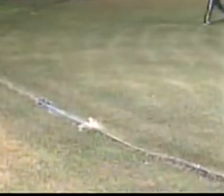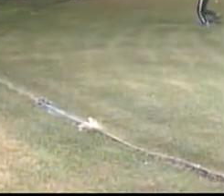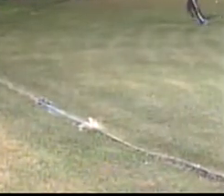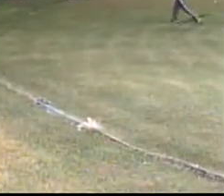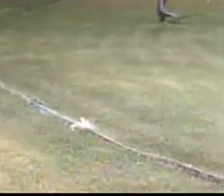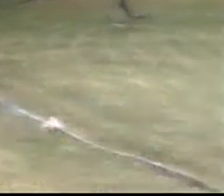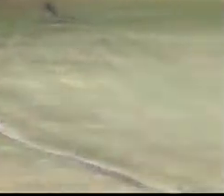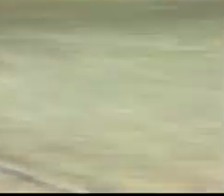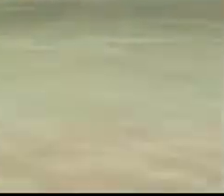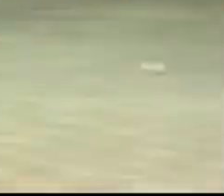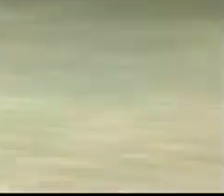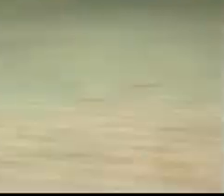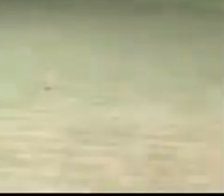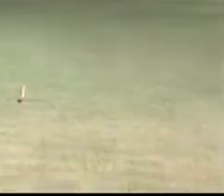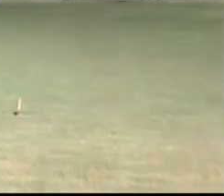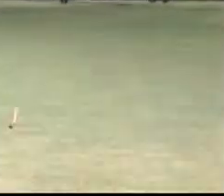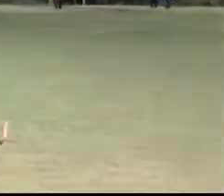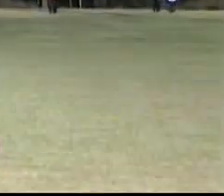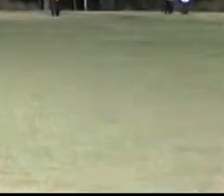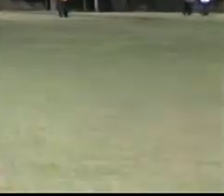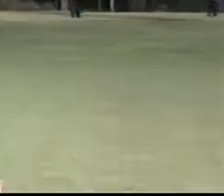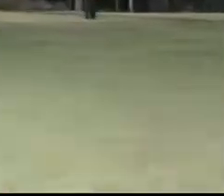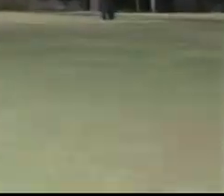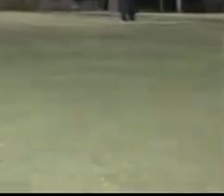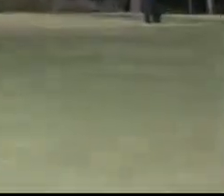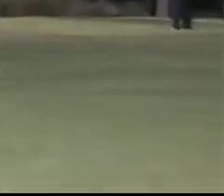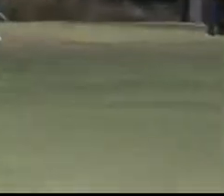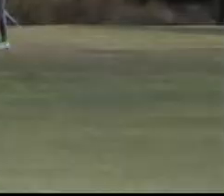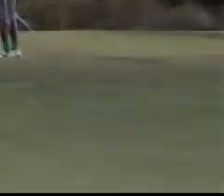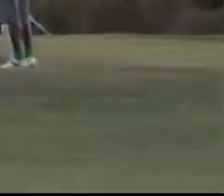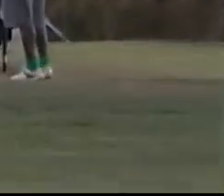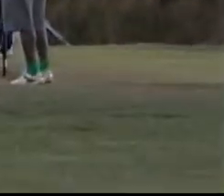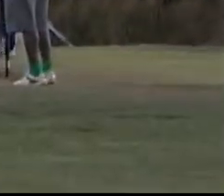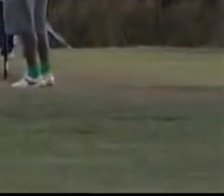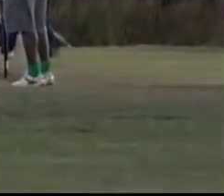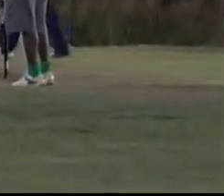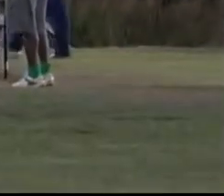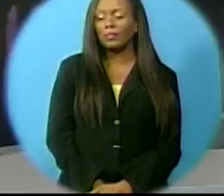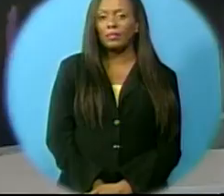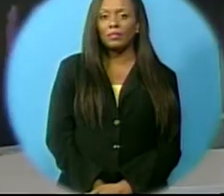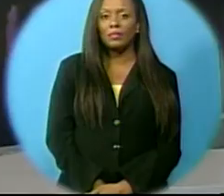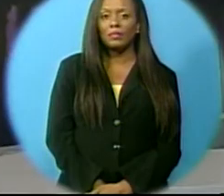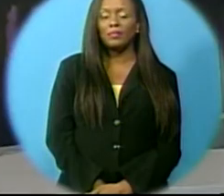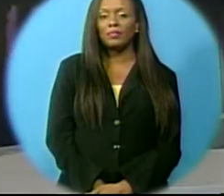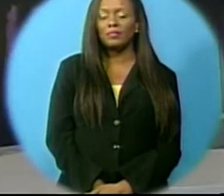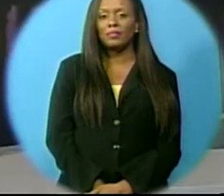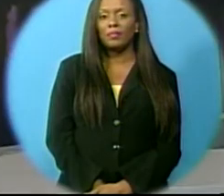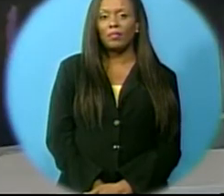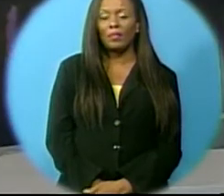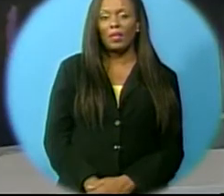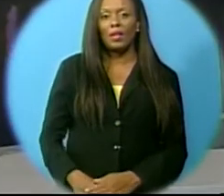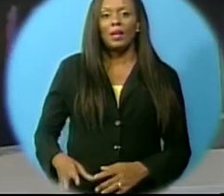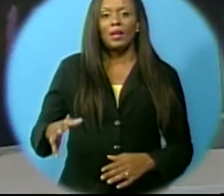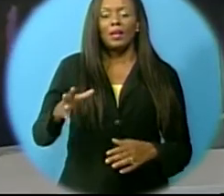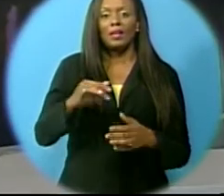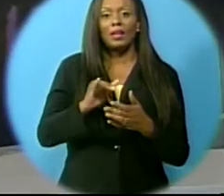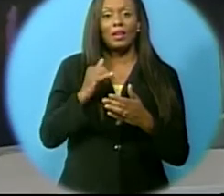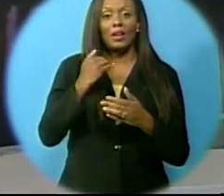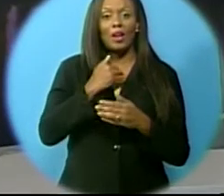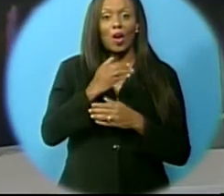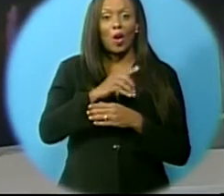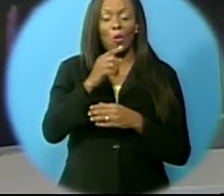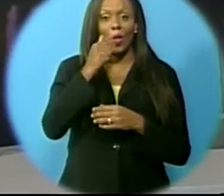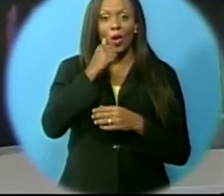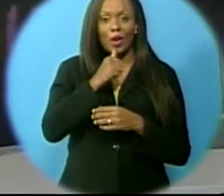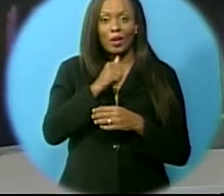the covers as the media went on to make 179 for 4. Our VC operator Don Grinnan says she wants to